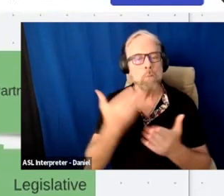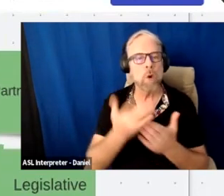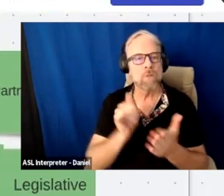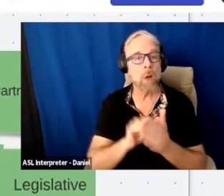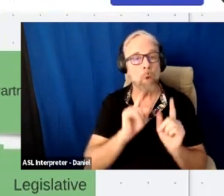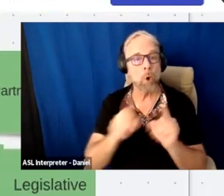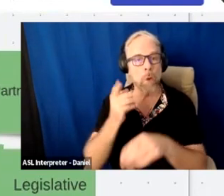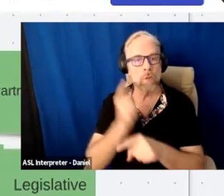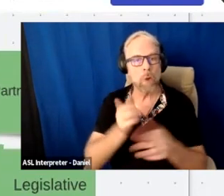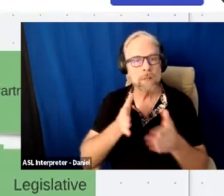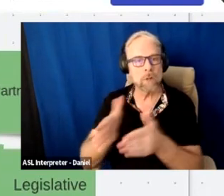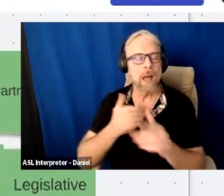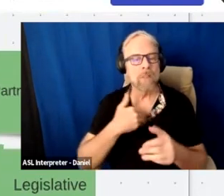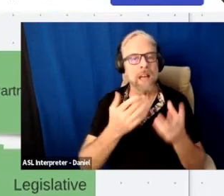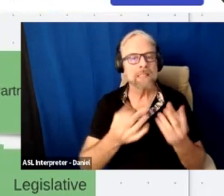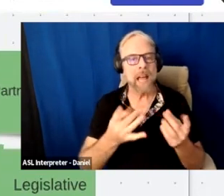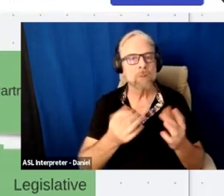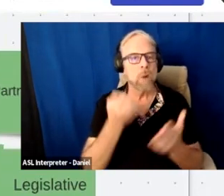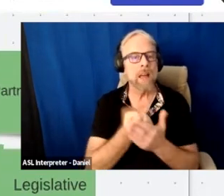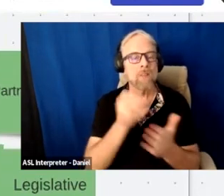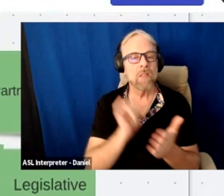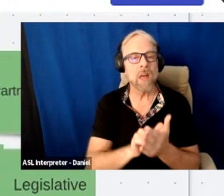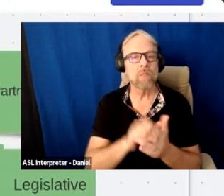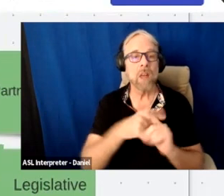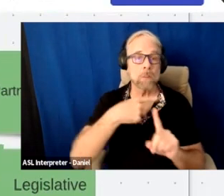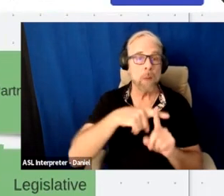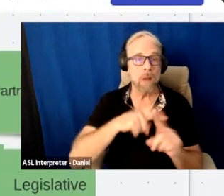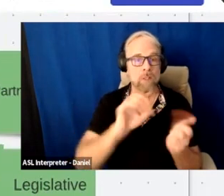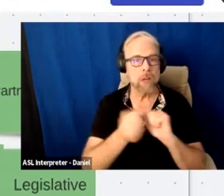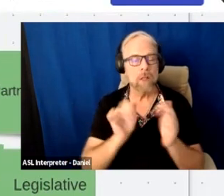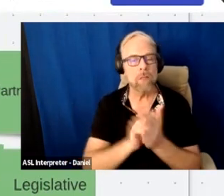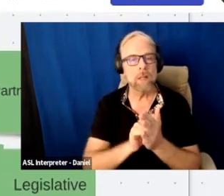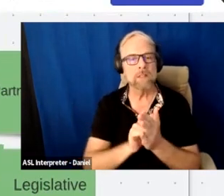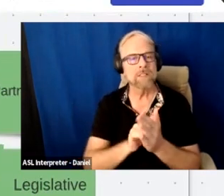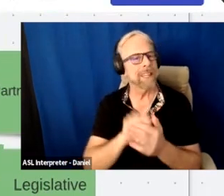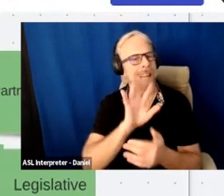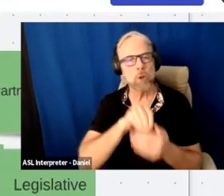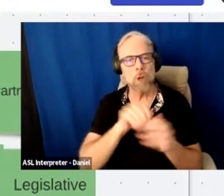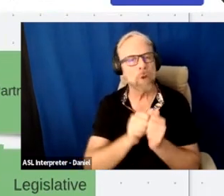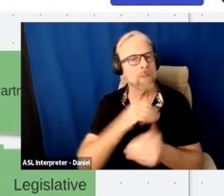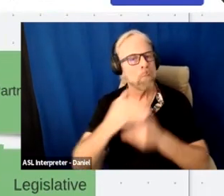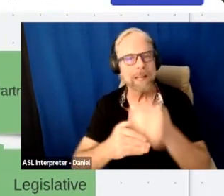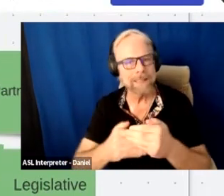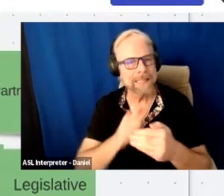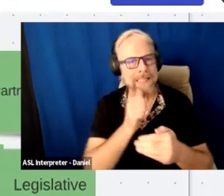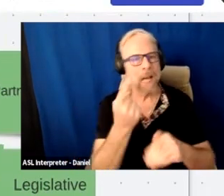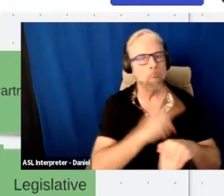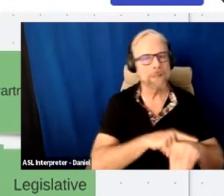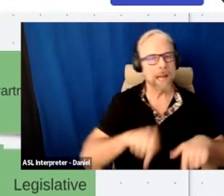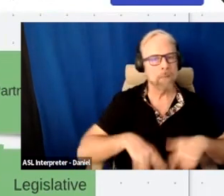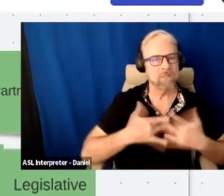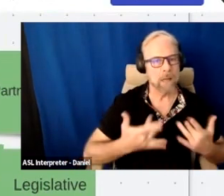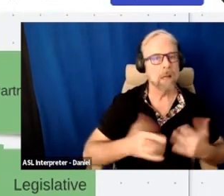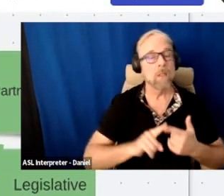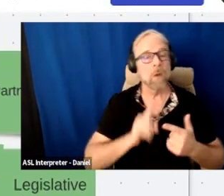The tangible evidence that there is in fact positive change, because it's all part of a process, not an event. So there was a big